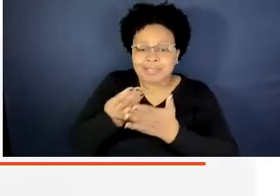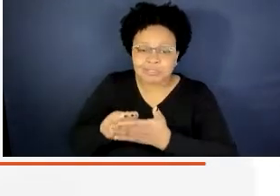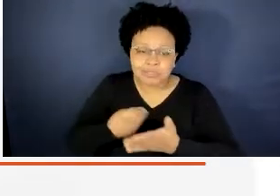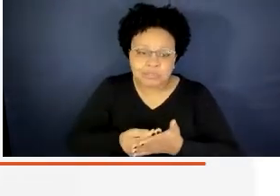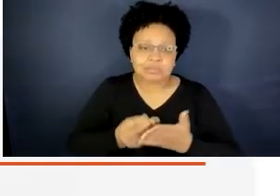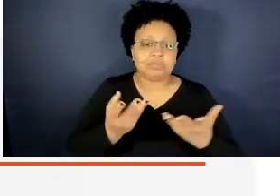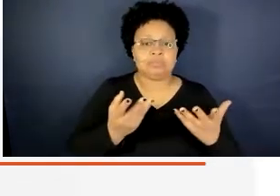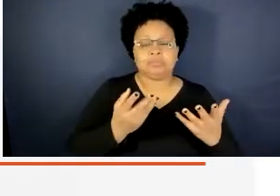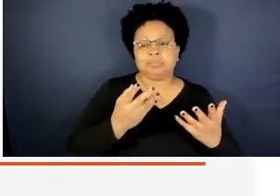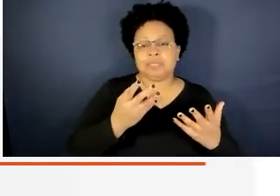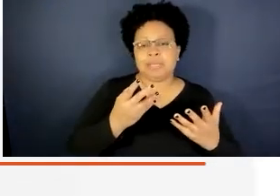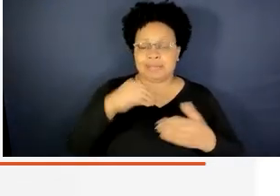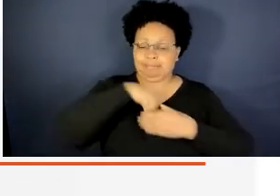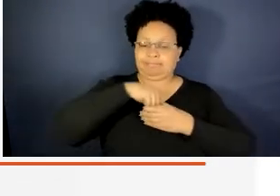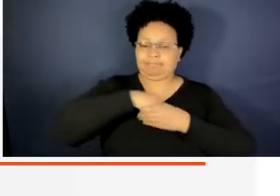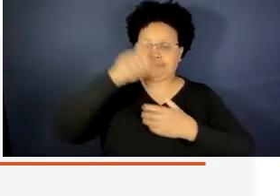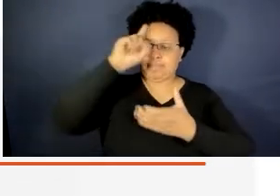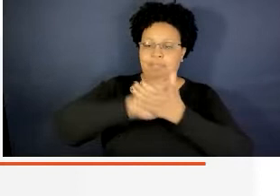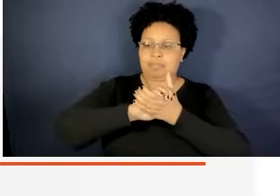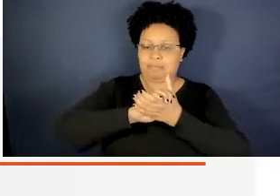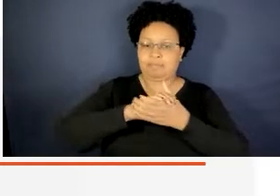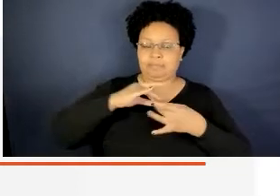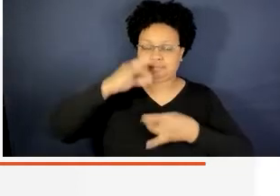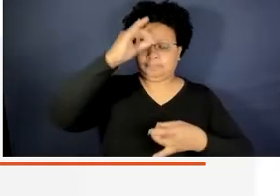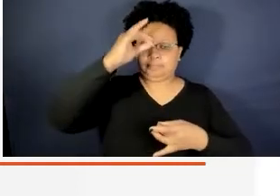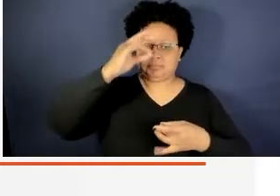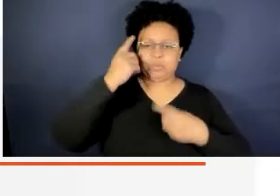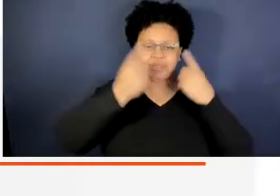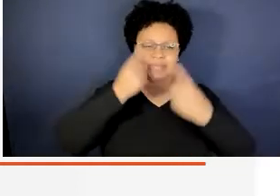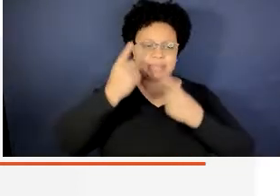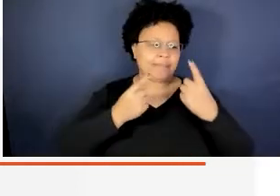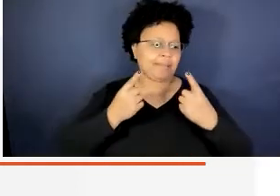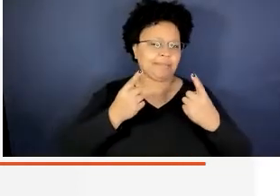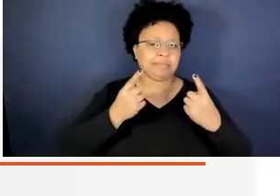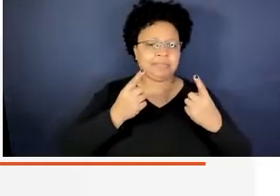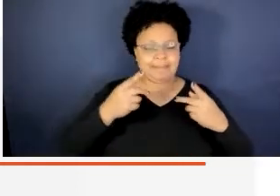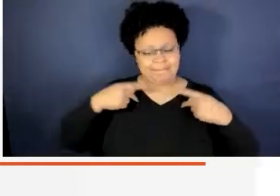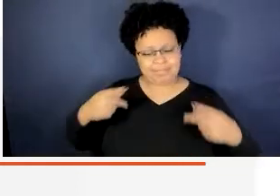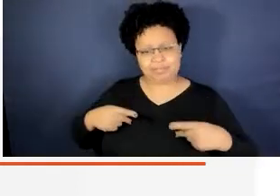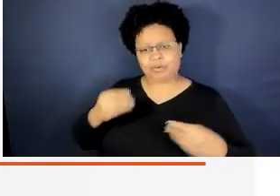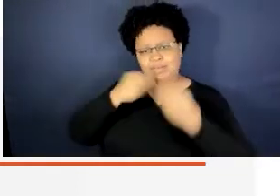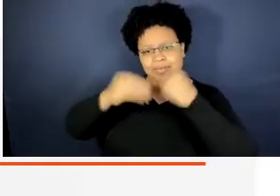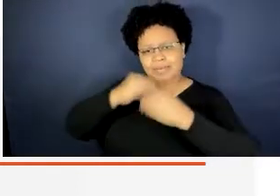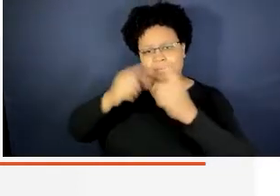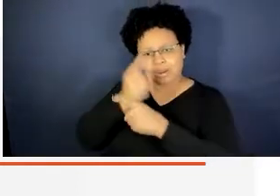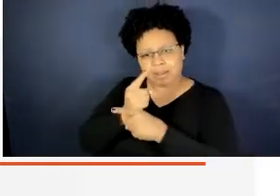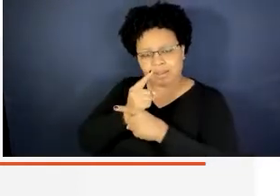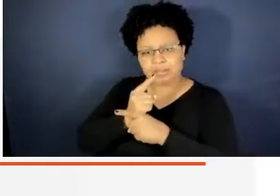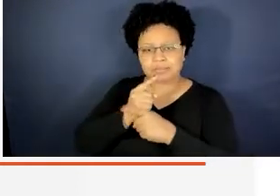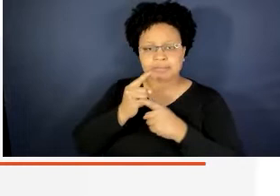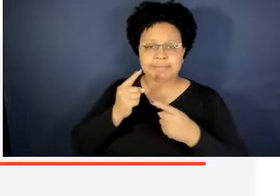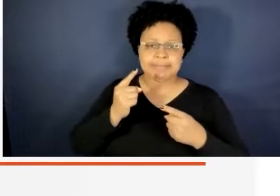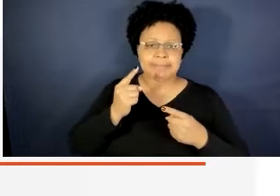about your wellness, we're talking about 8 dimensions, ladies and gentlemen. Your physical, putting the right food in your life.